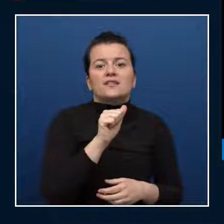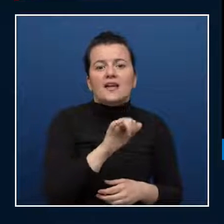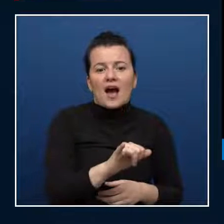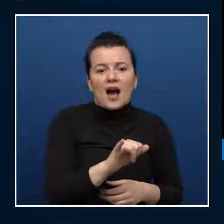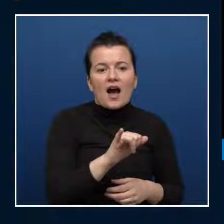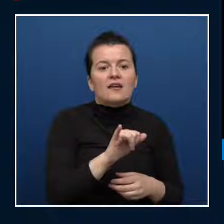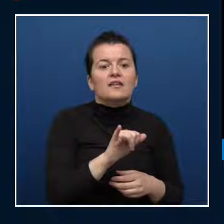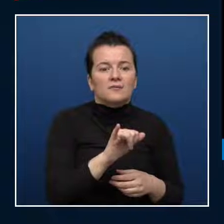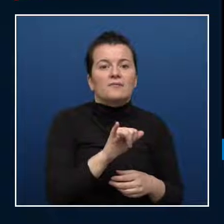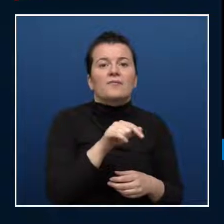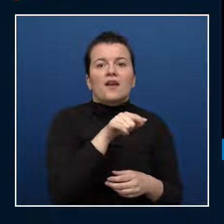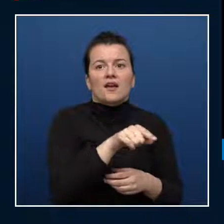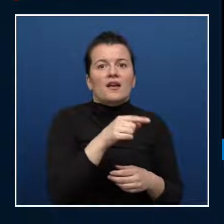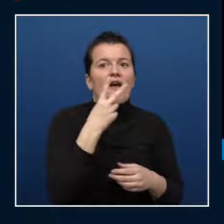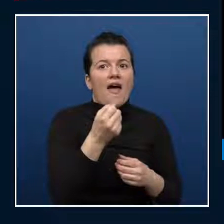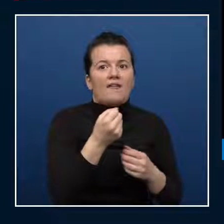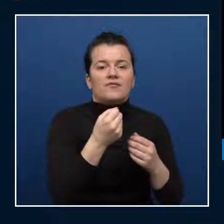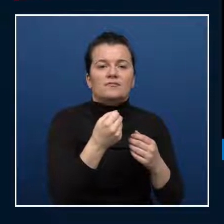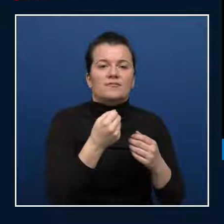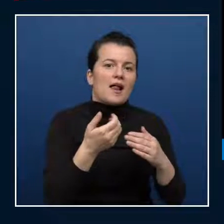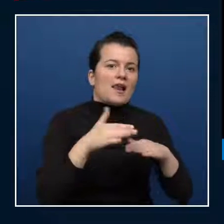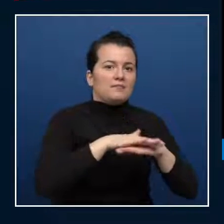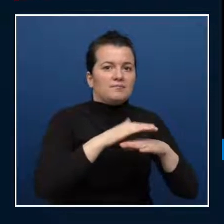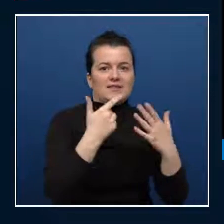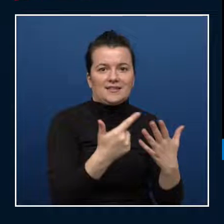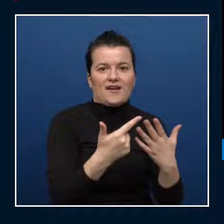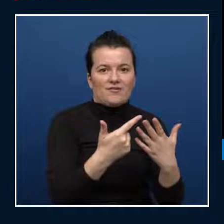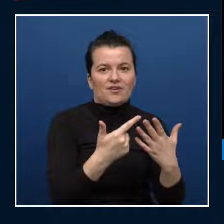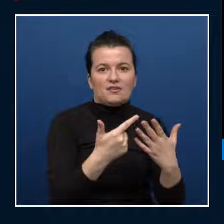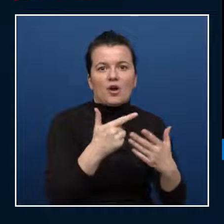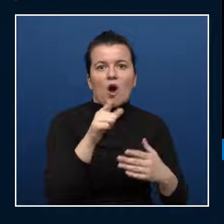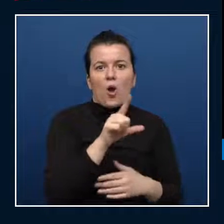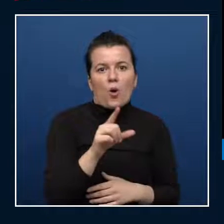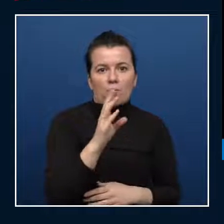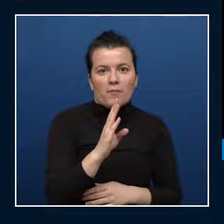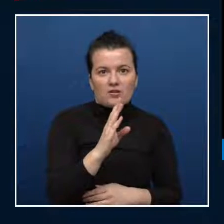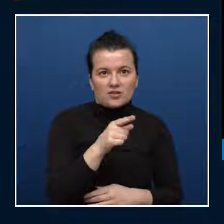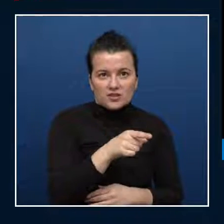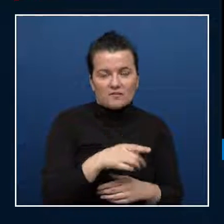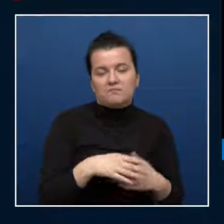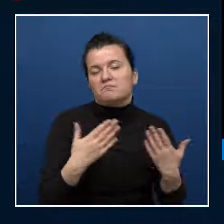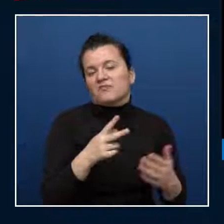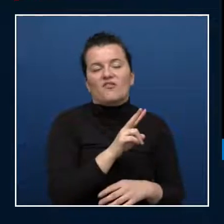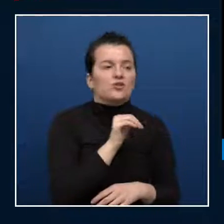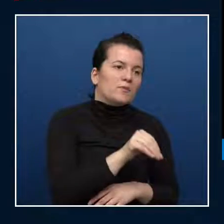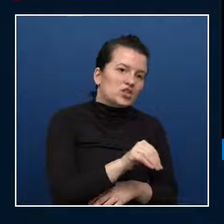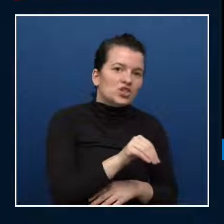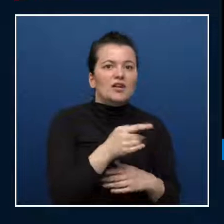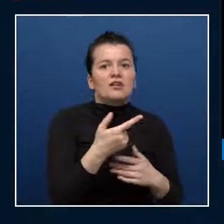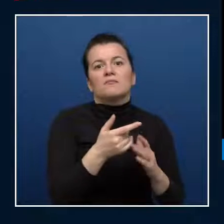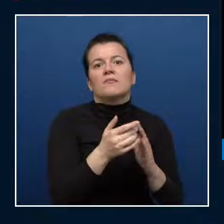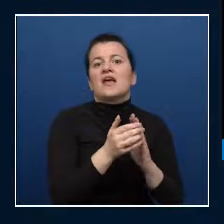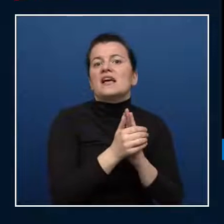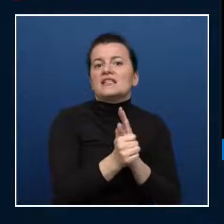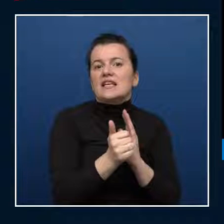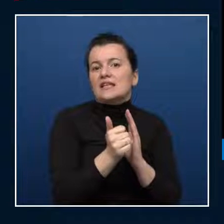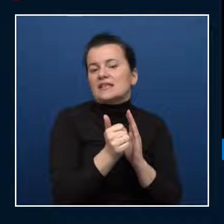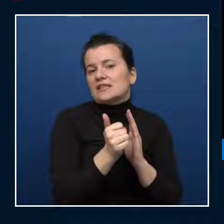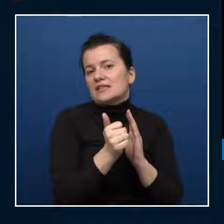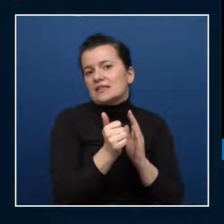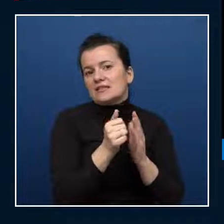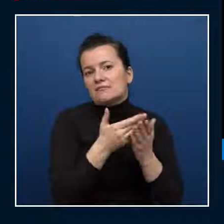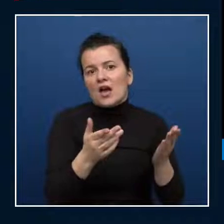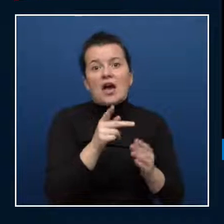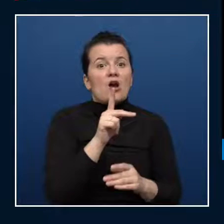layer 7 load balancer, and it can support things at the back end such as virtual machine scale sets, Kubernetes